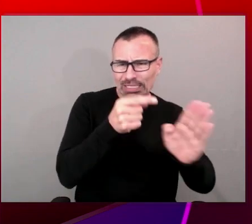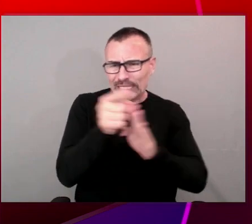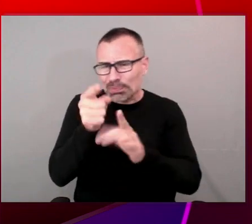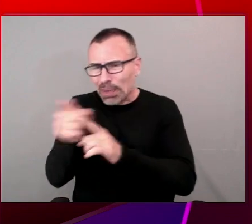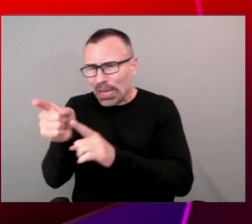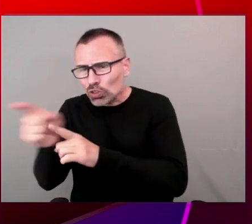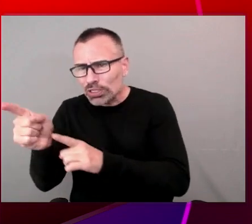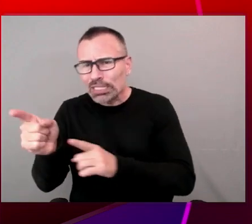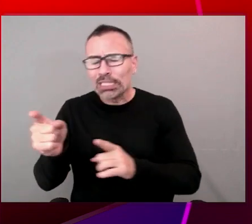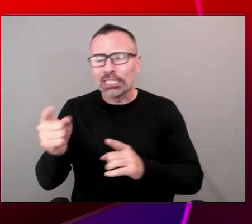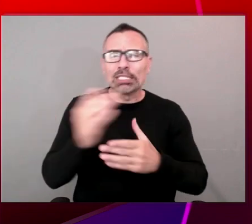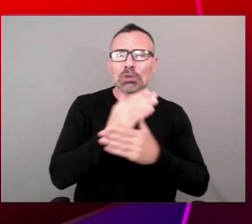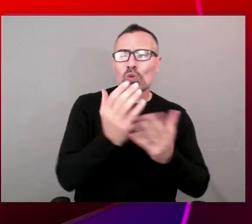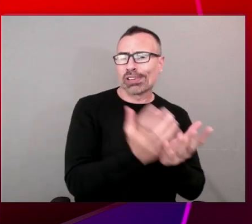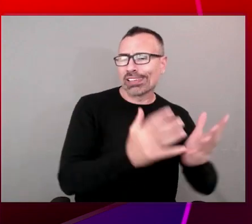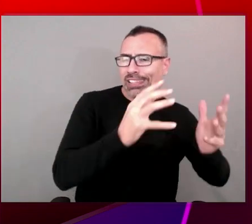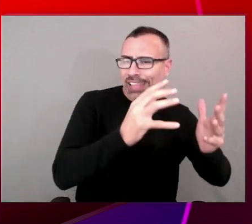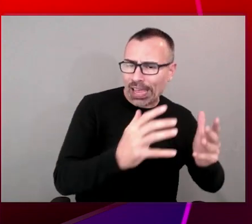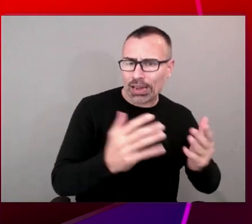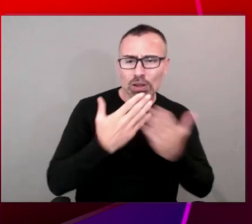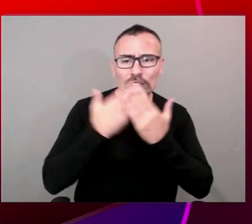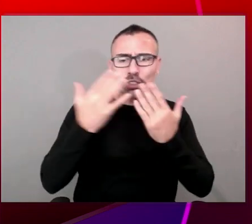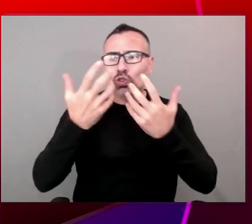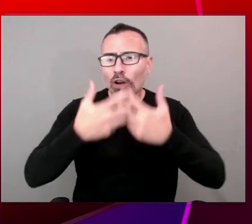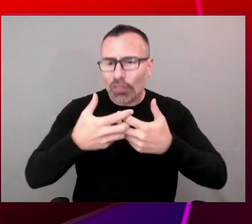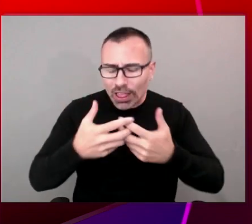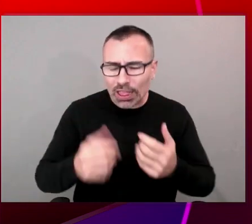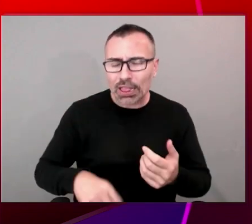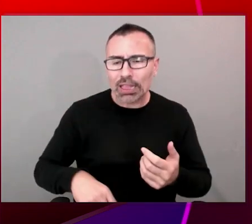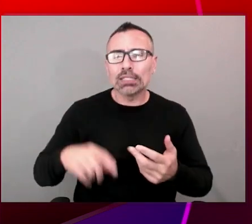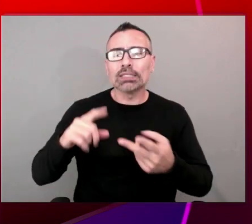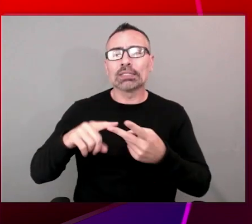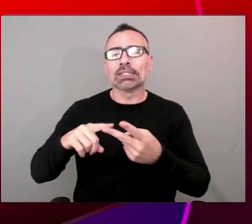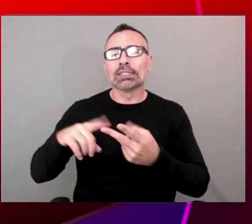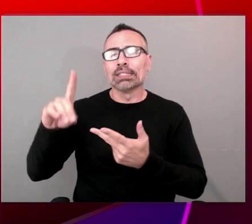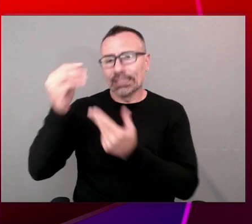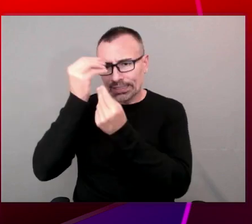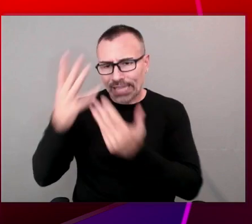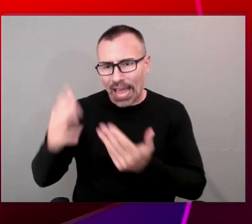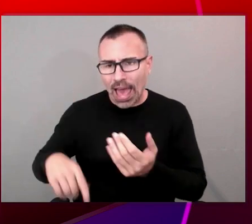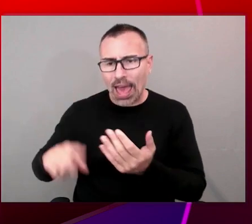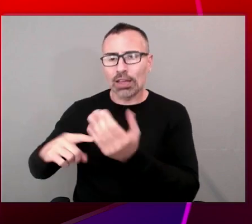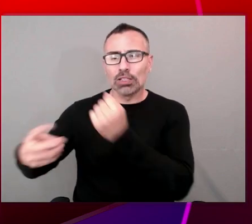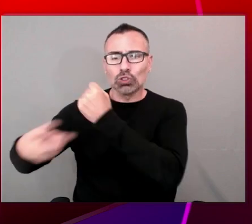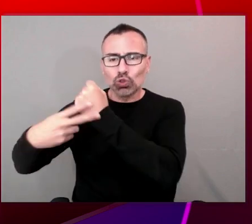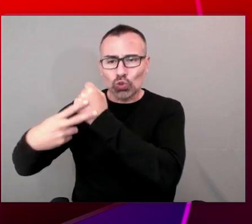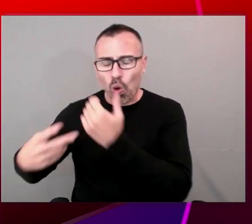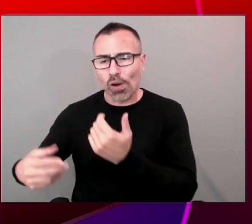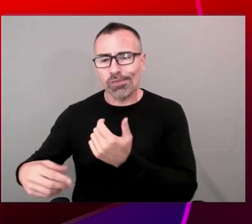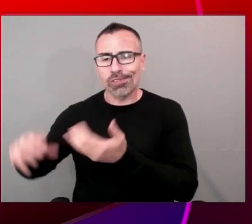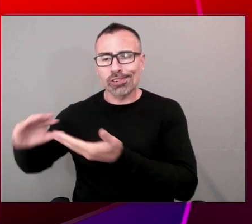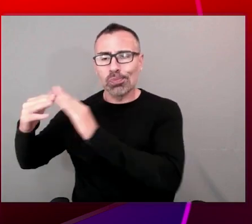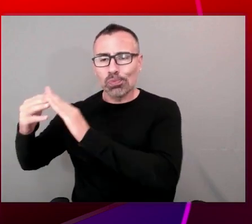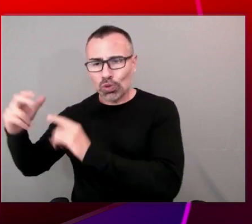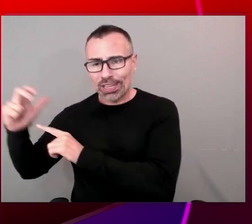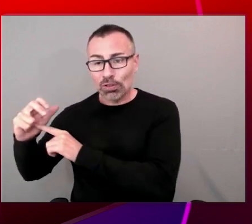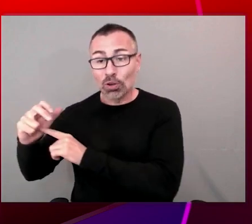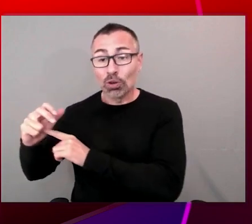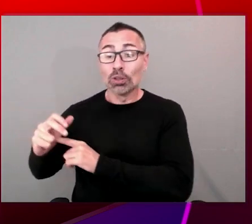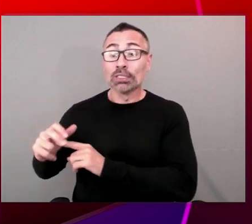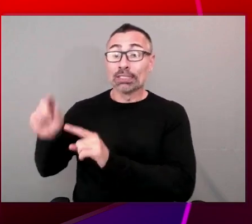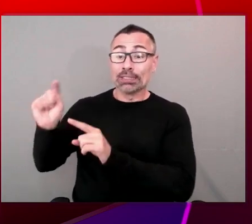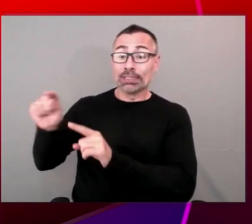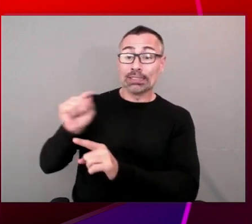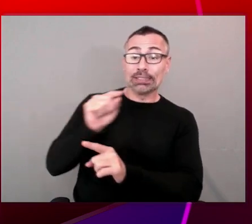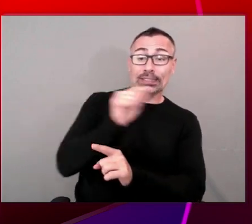containers, serverless, data, storage, community heroes. And every hero is going to bring their own